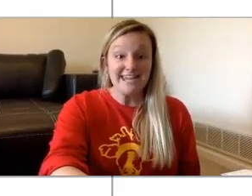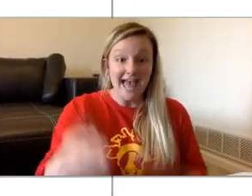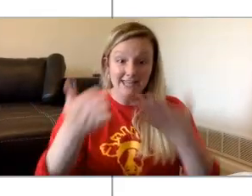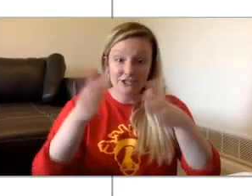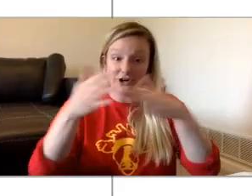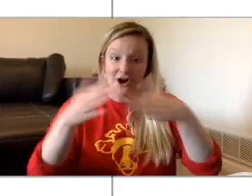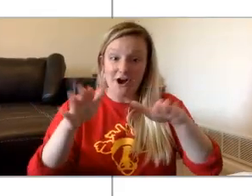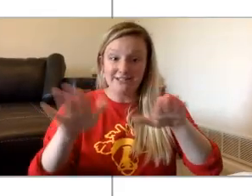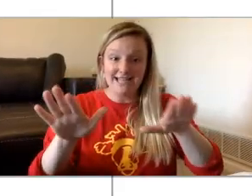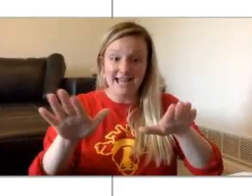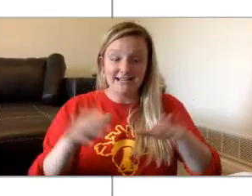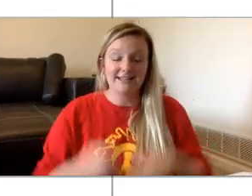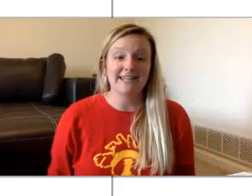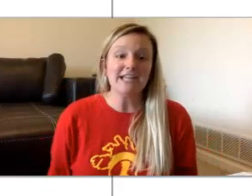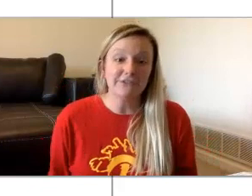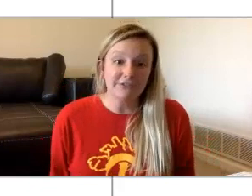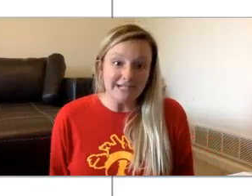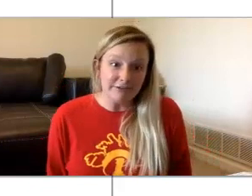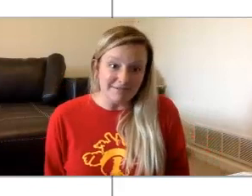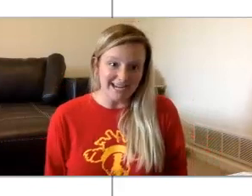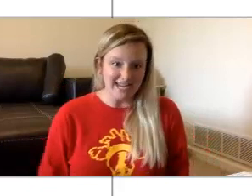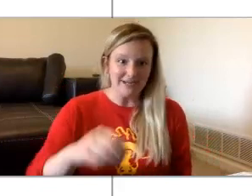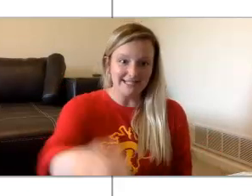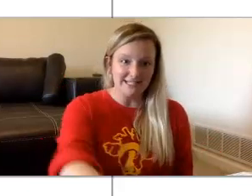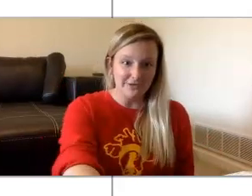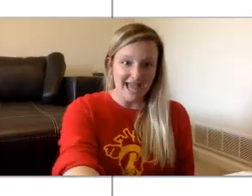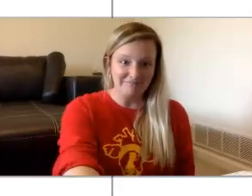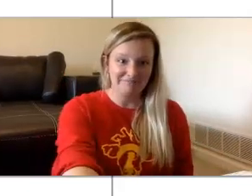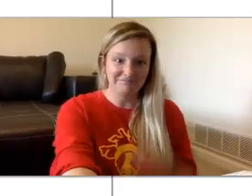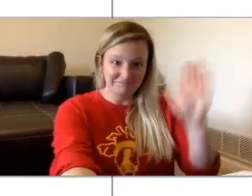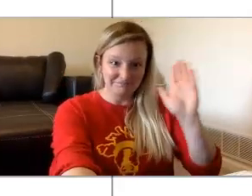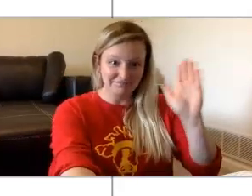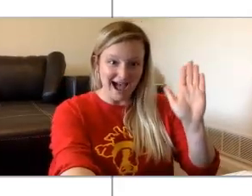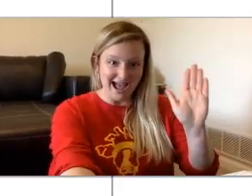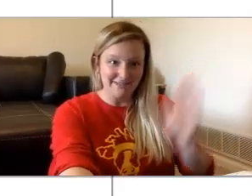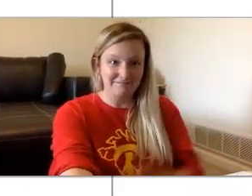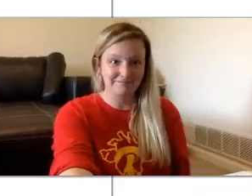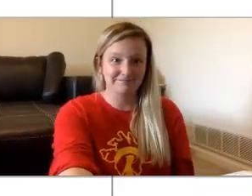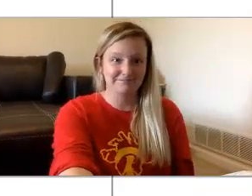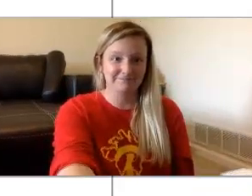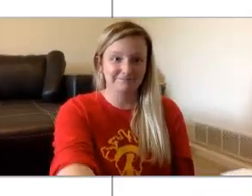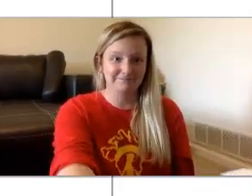The end. You're all done. Thanks for reading with me, and I can't wait to see you again. Bye.